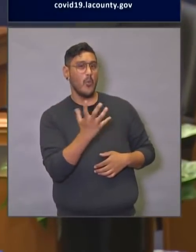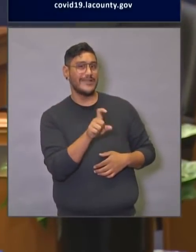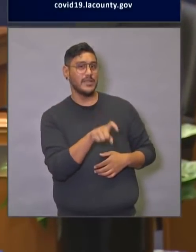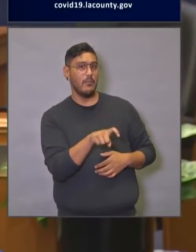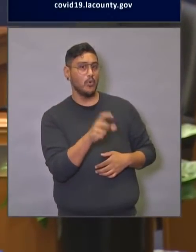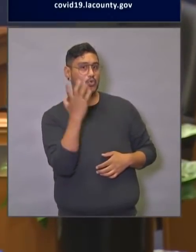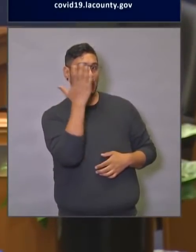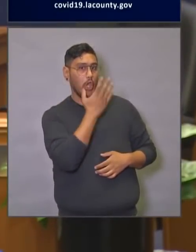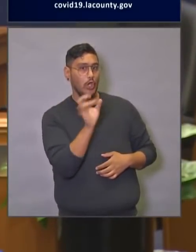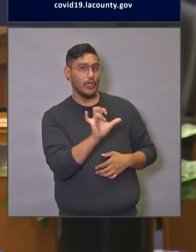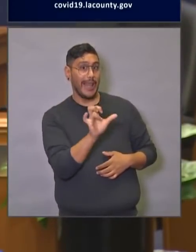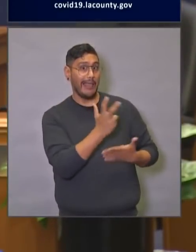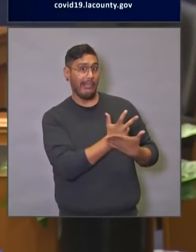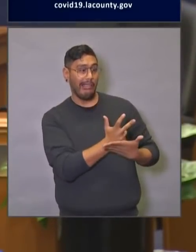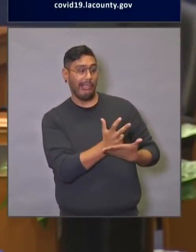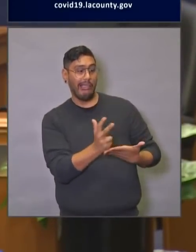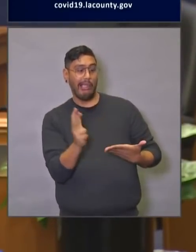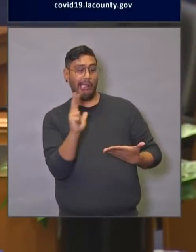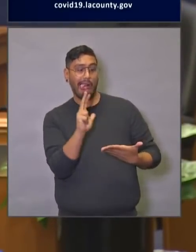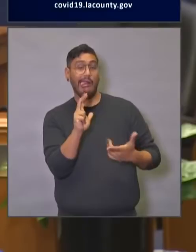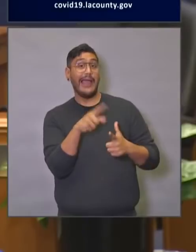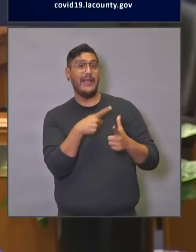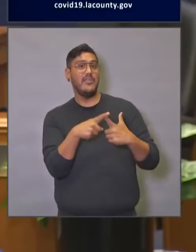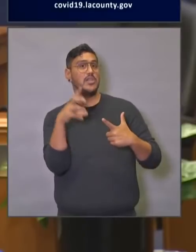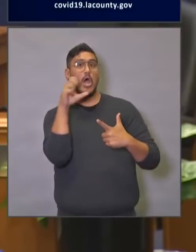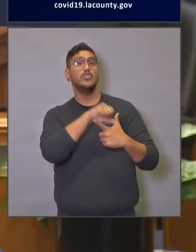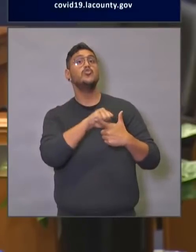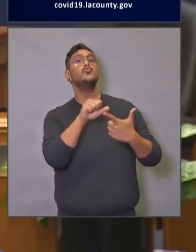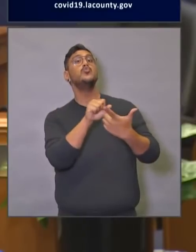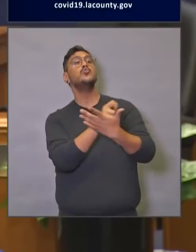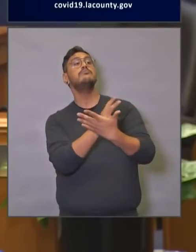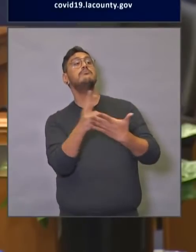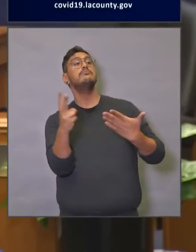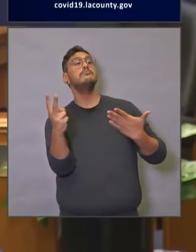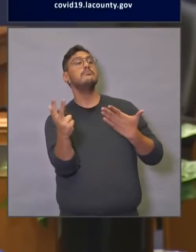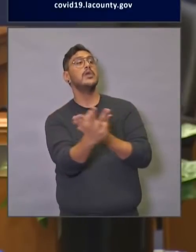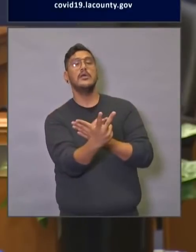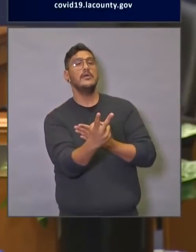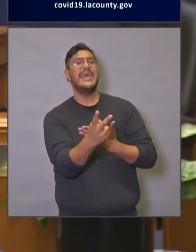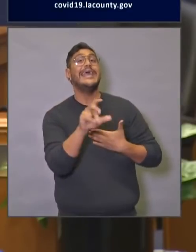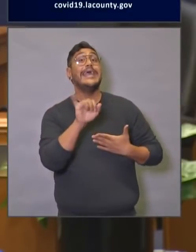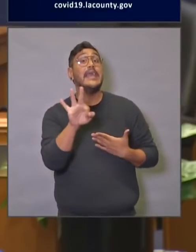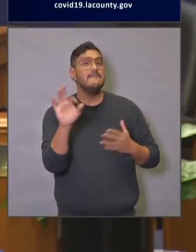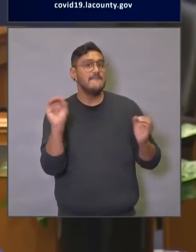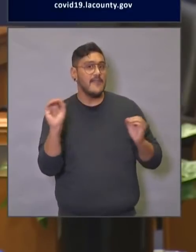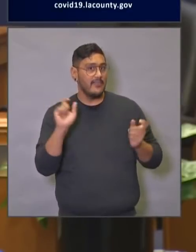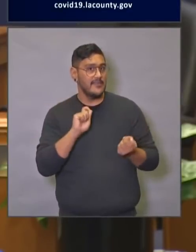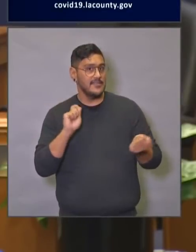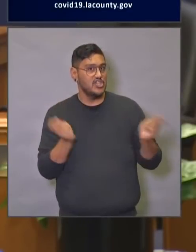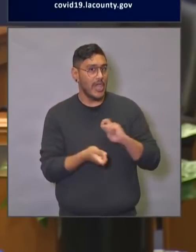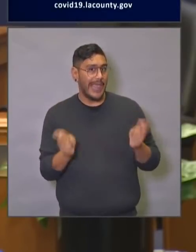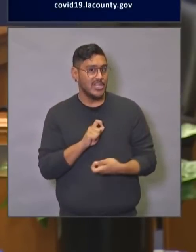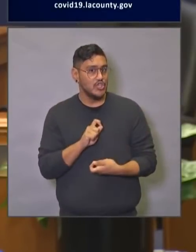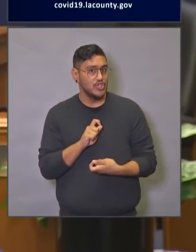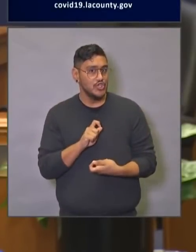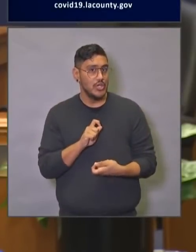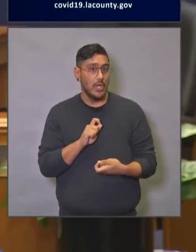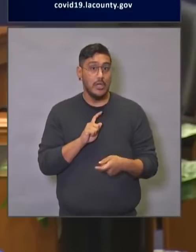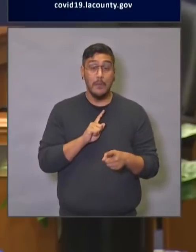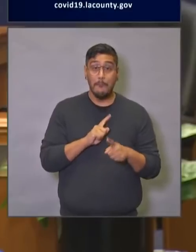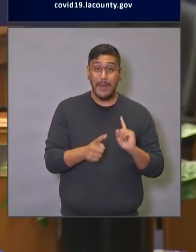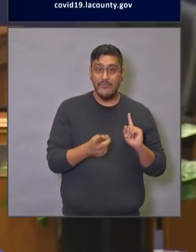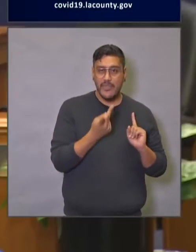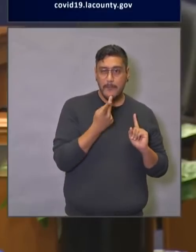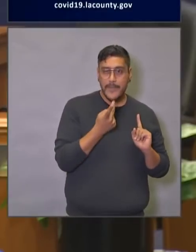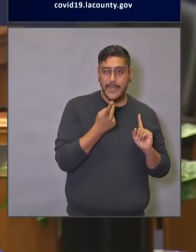then projects that forward with the assumption being that nothing significantly has changed. Though those pink and red areas that you'll see on the